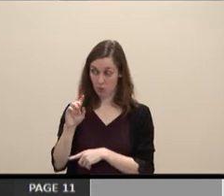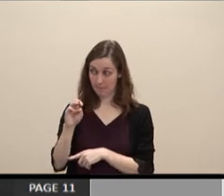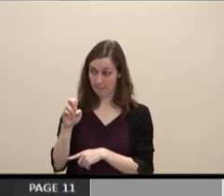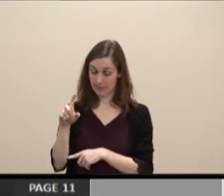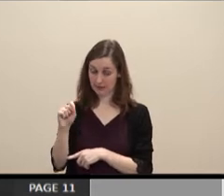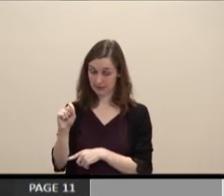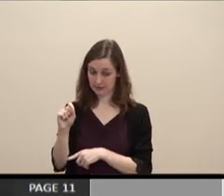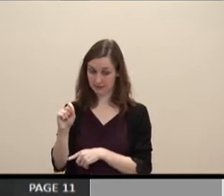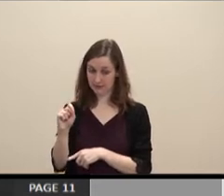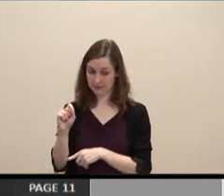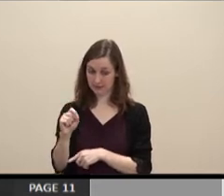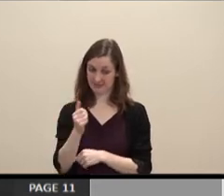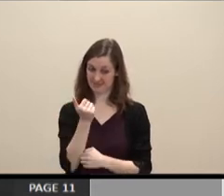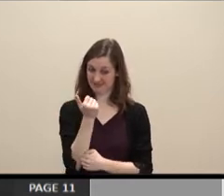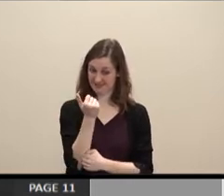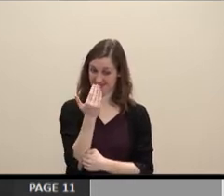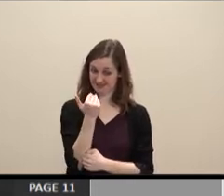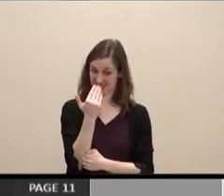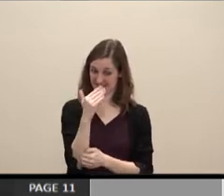from